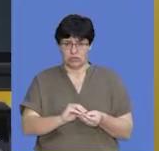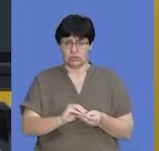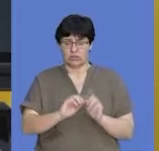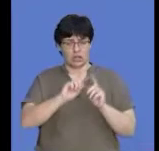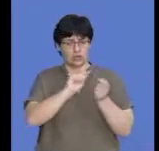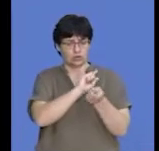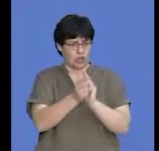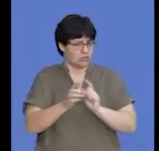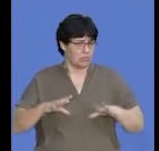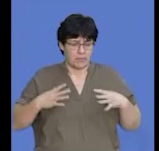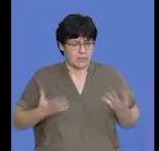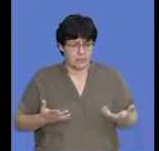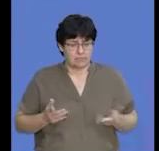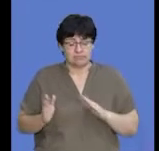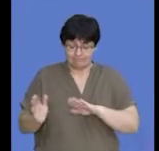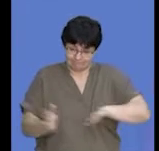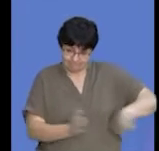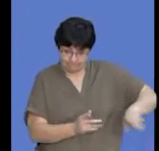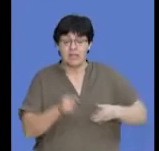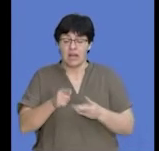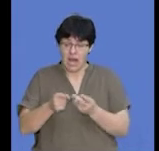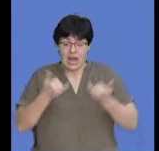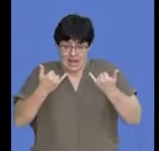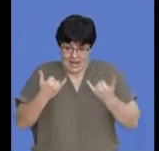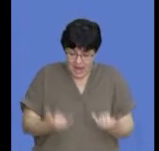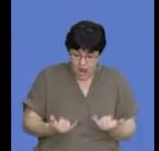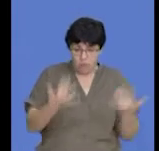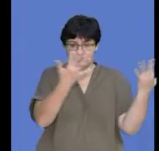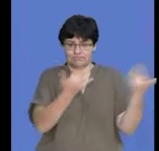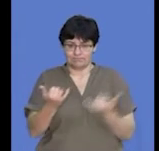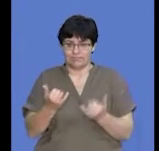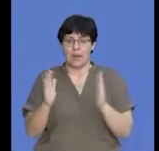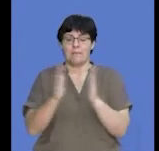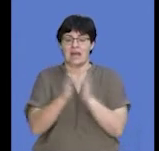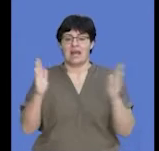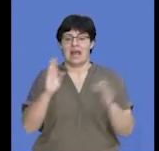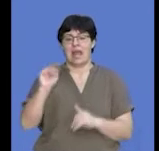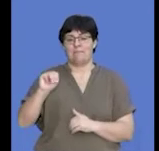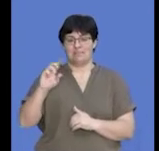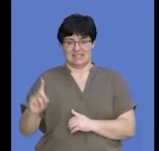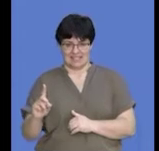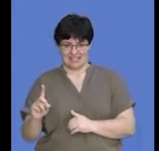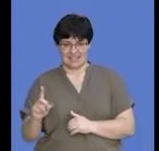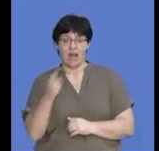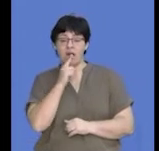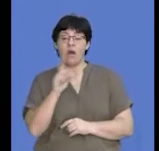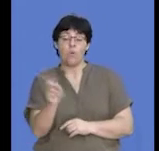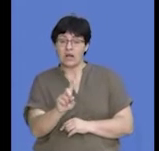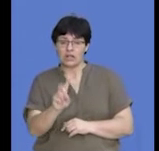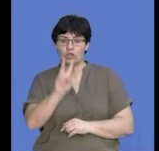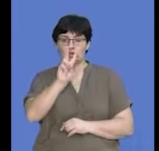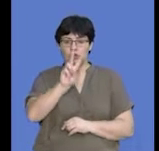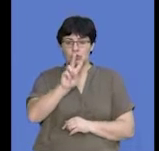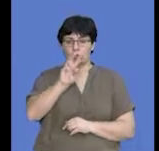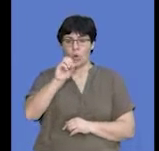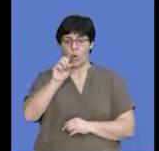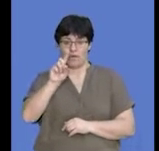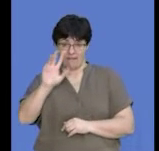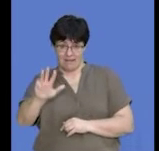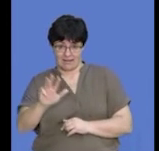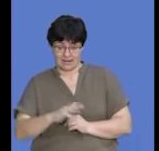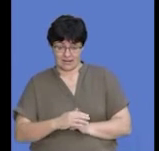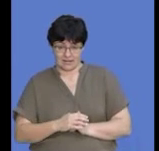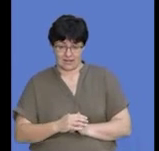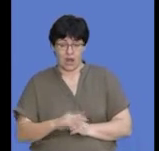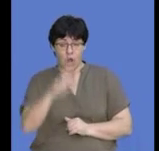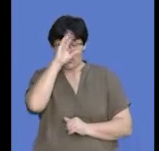move on. Now I can calculate my magnetic declination, which in this case was 2019.